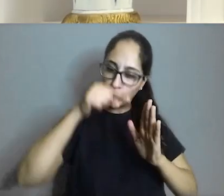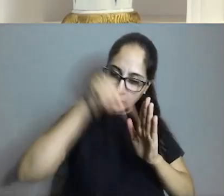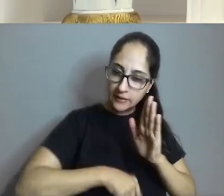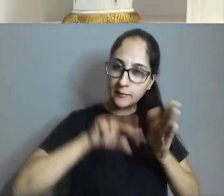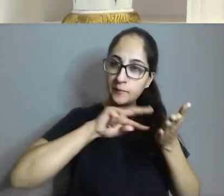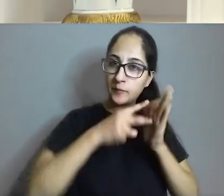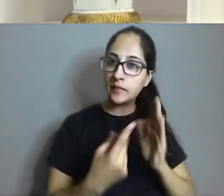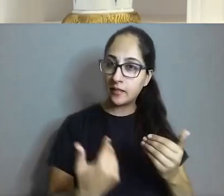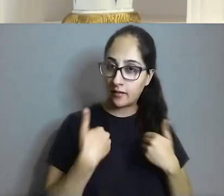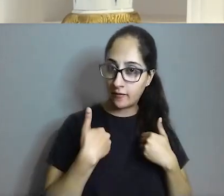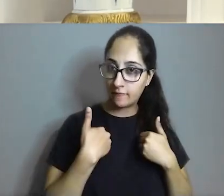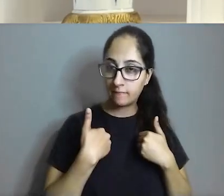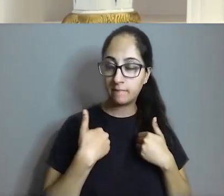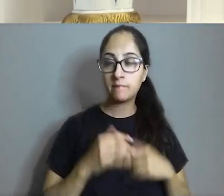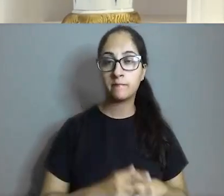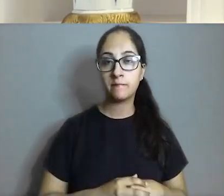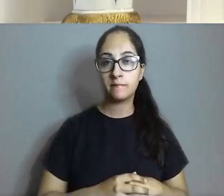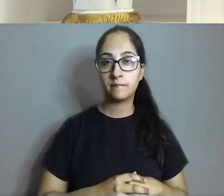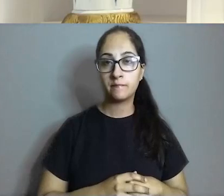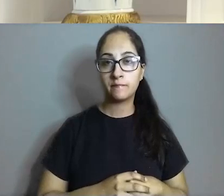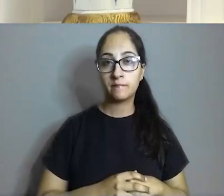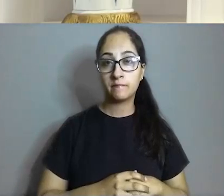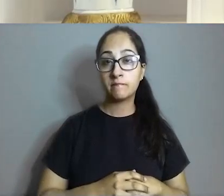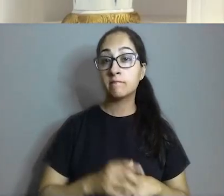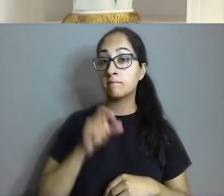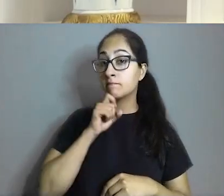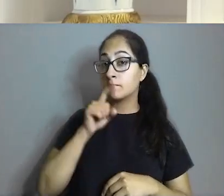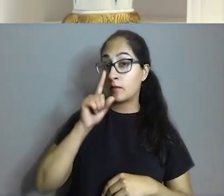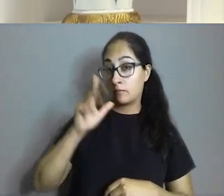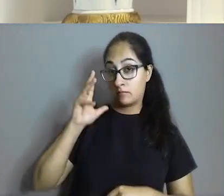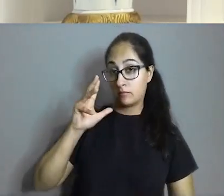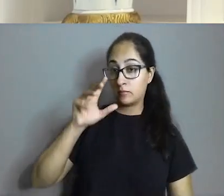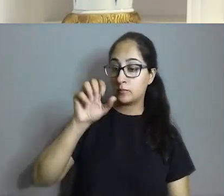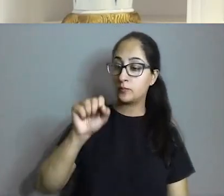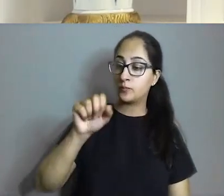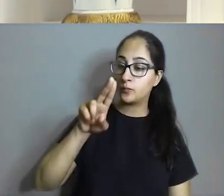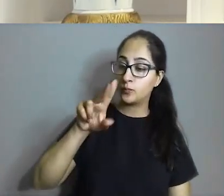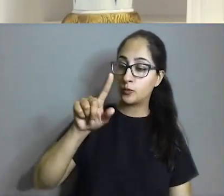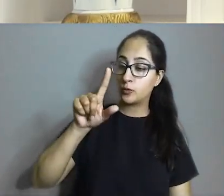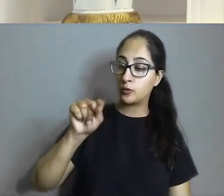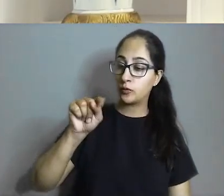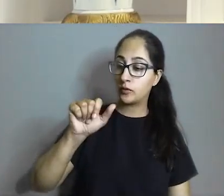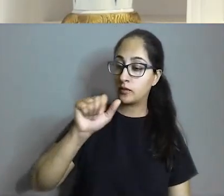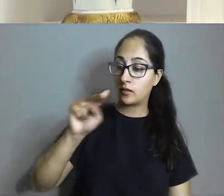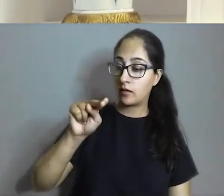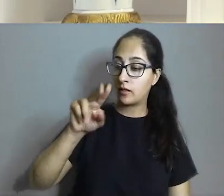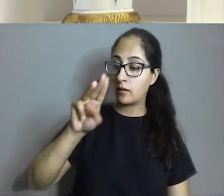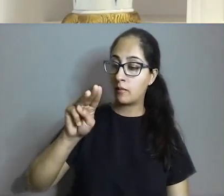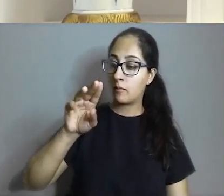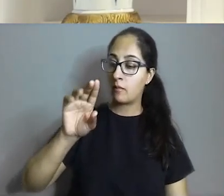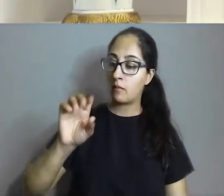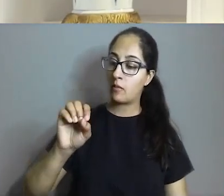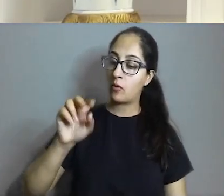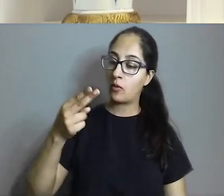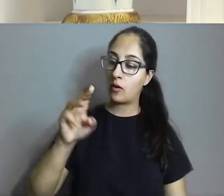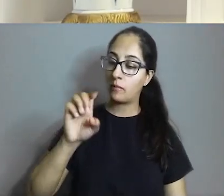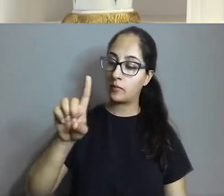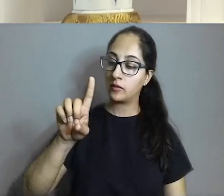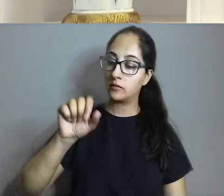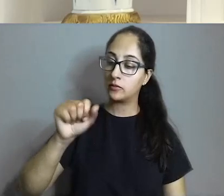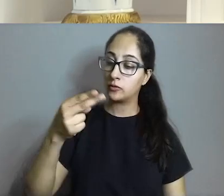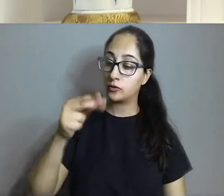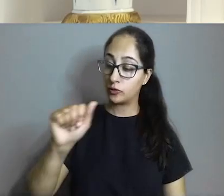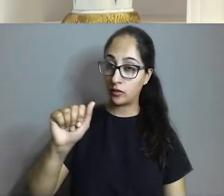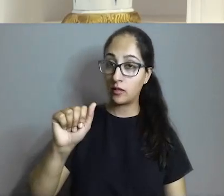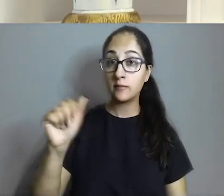experience. Maulana Sultan Muhammad Shah had said, "Failure should be forgotten and new efforts